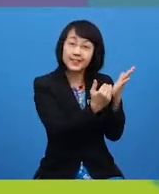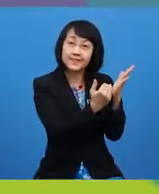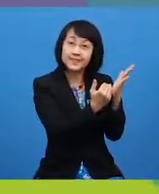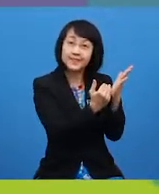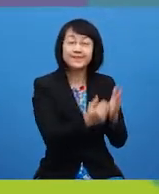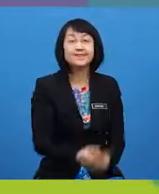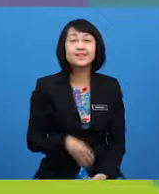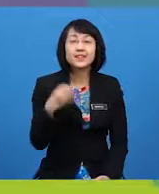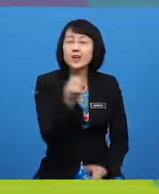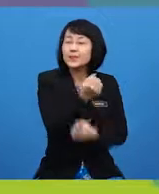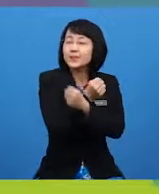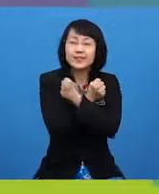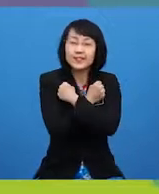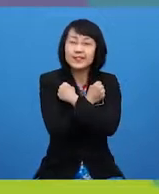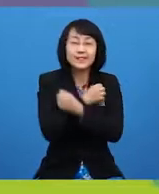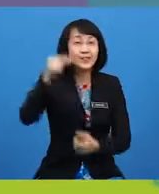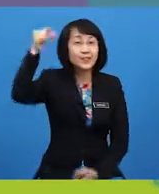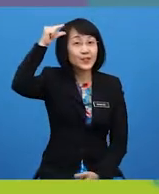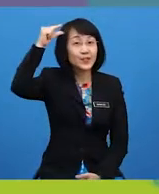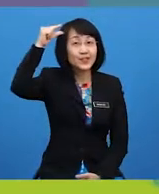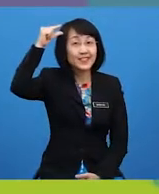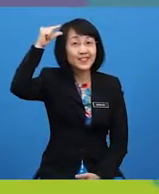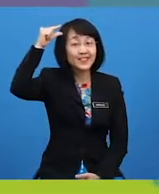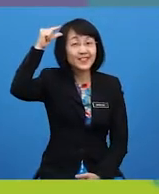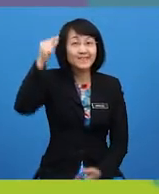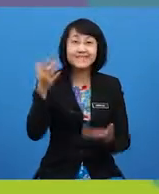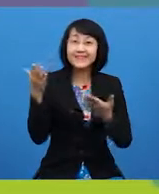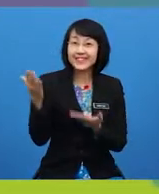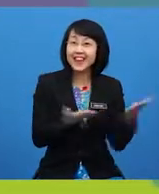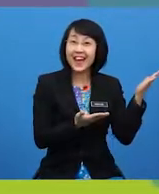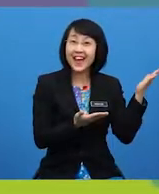other than our beloved Gramwiz! Ta-da!